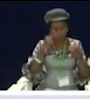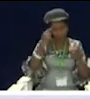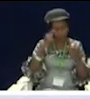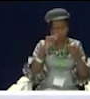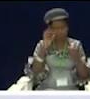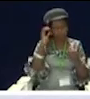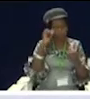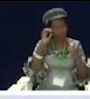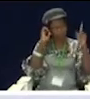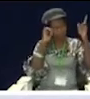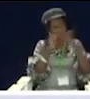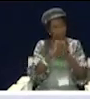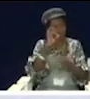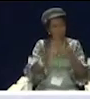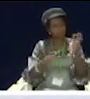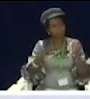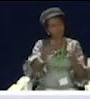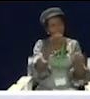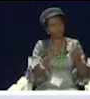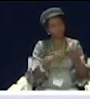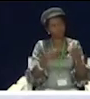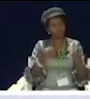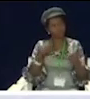if you want to have dominion,